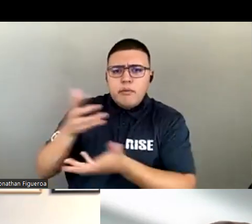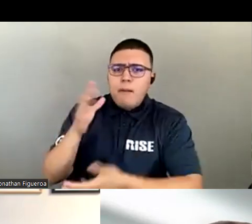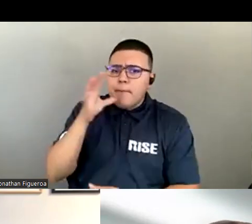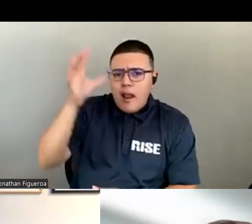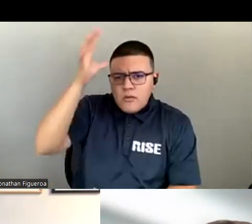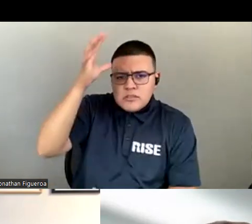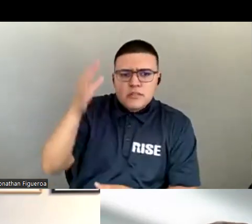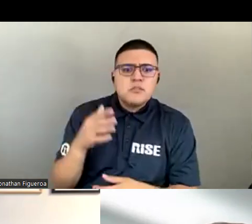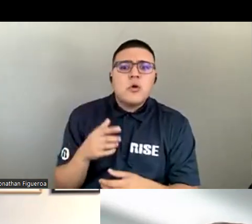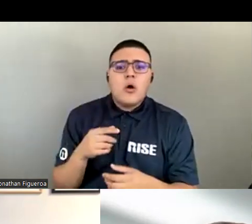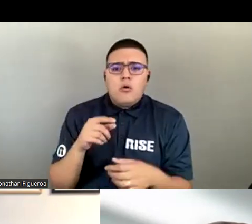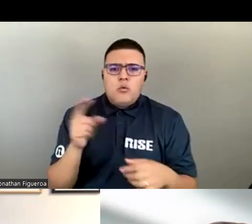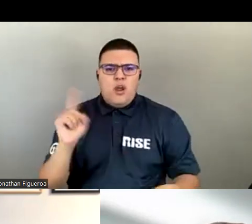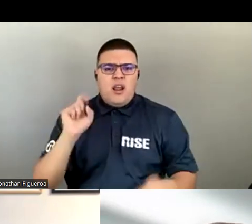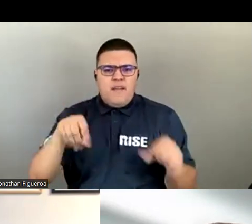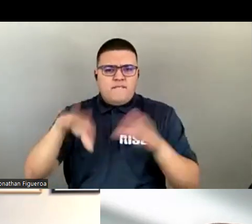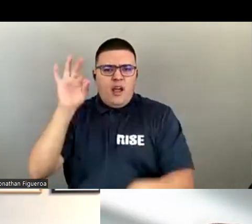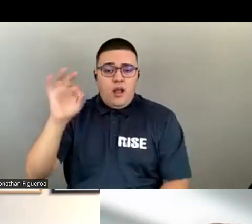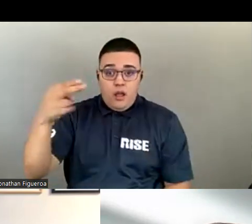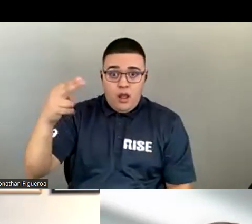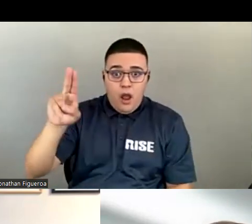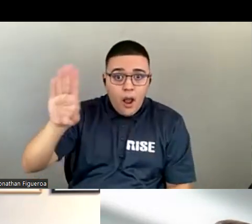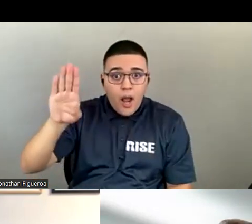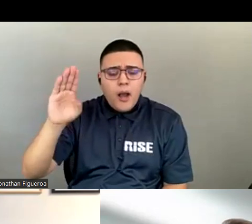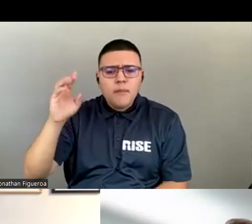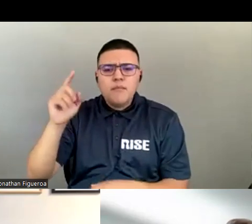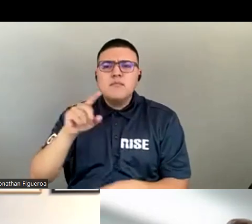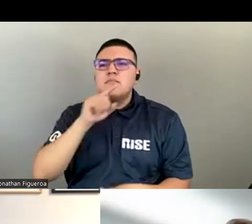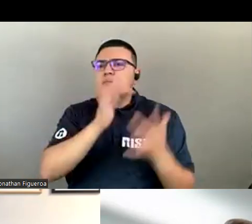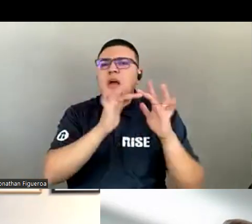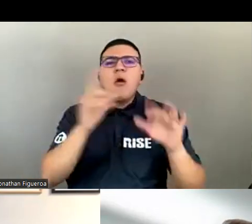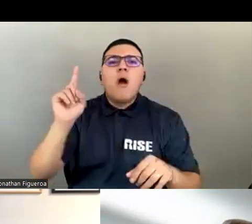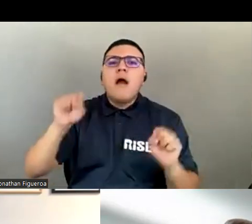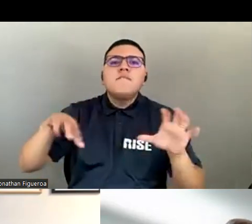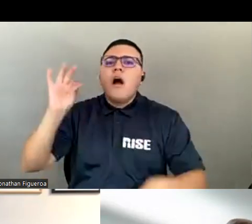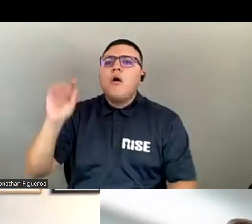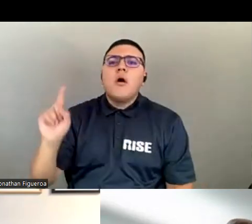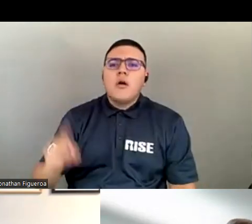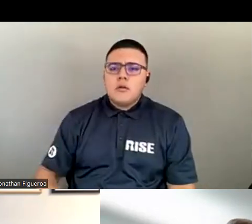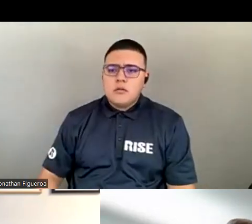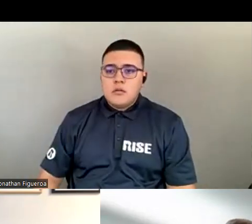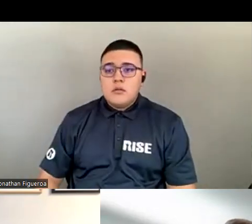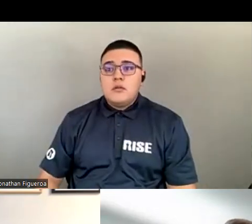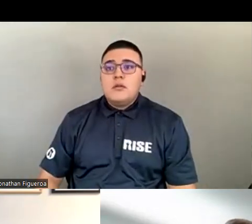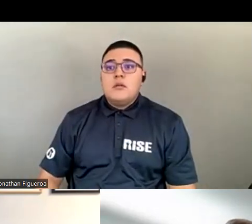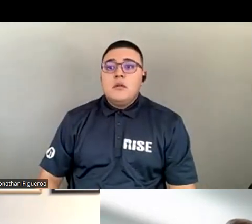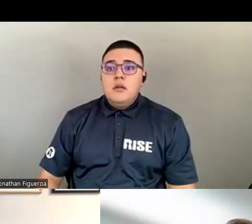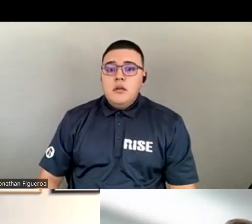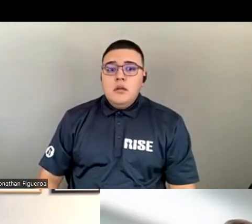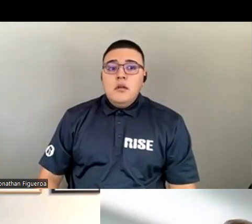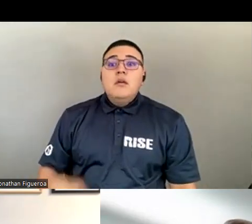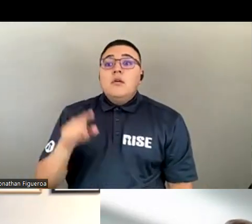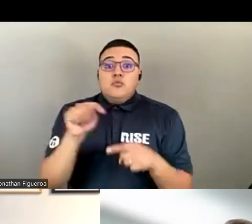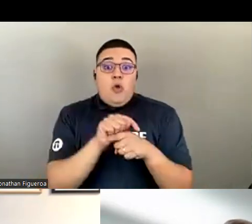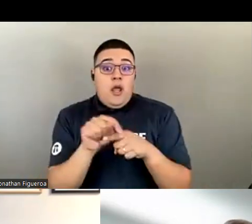is there any like hub or a location folks can go and find trainings for this? So I think my biggest one that I think about trainings